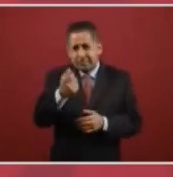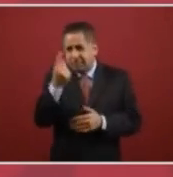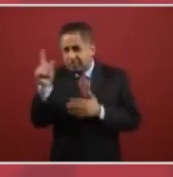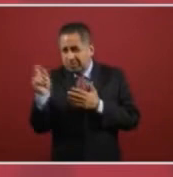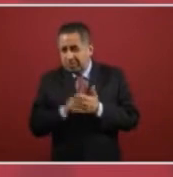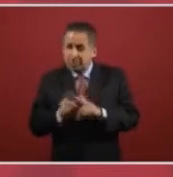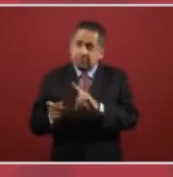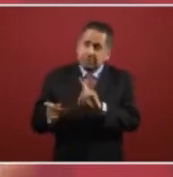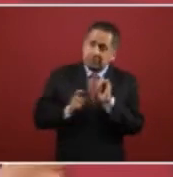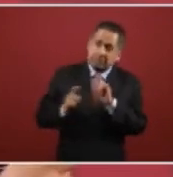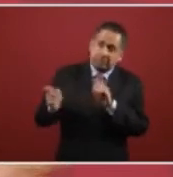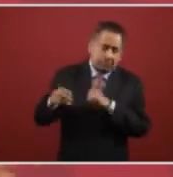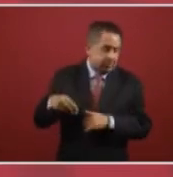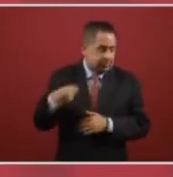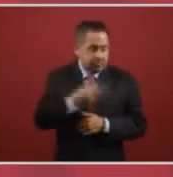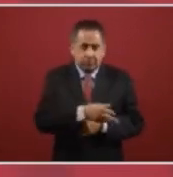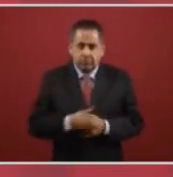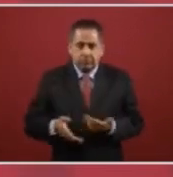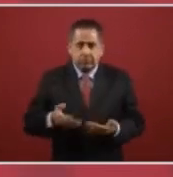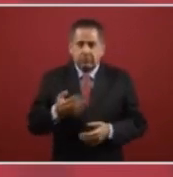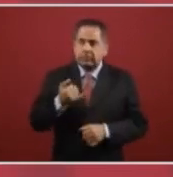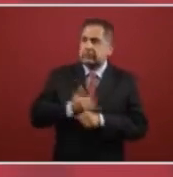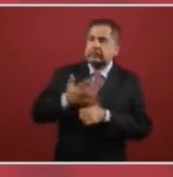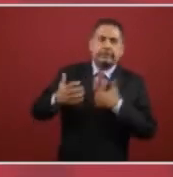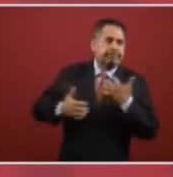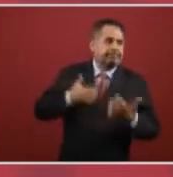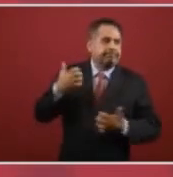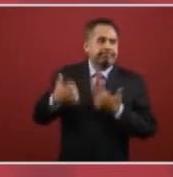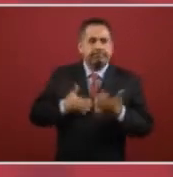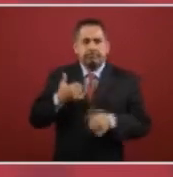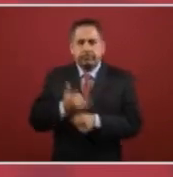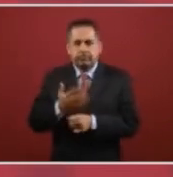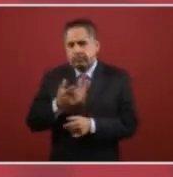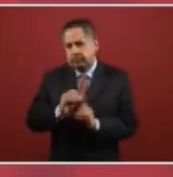700,000 a month. But of course they're not happy.